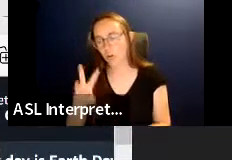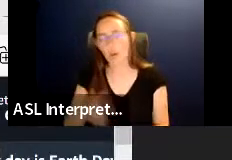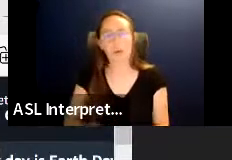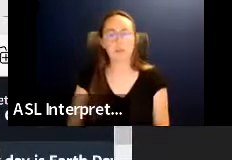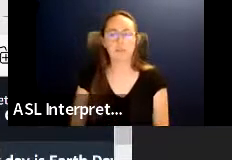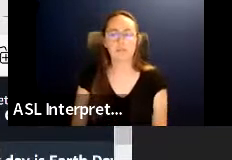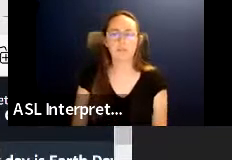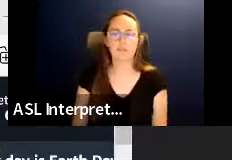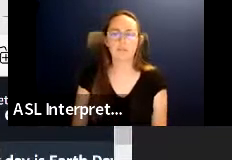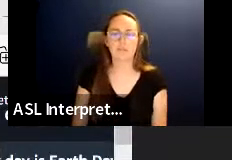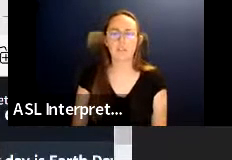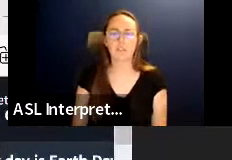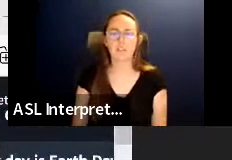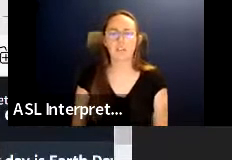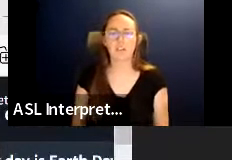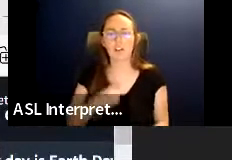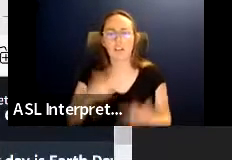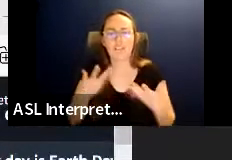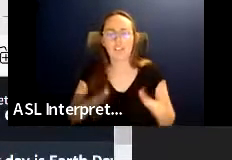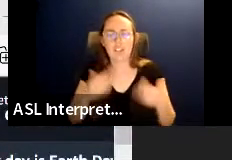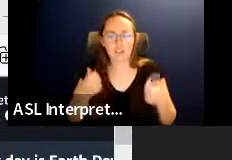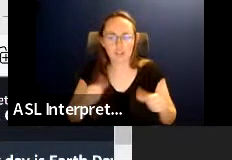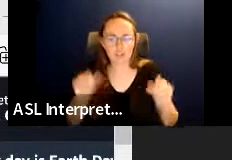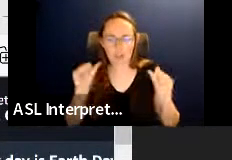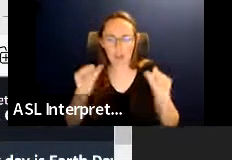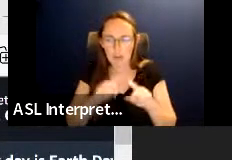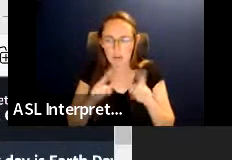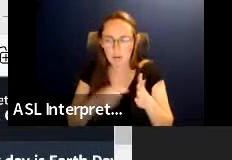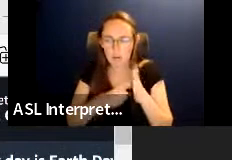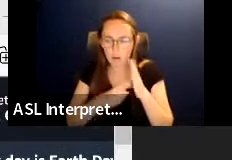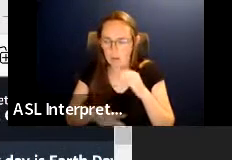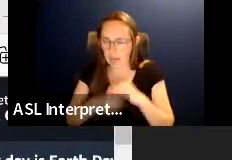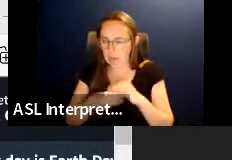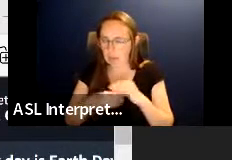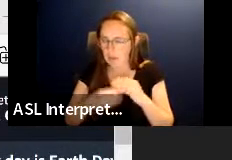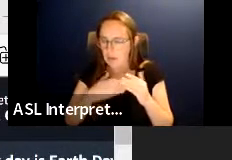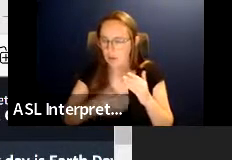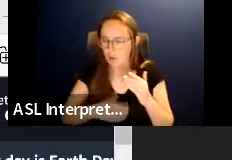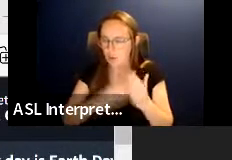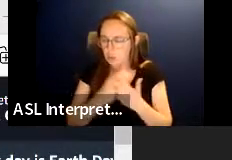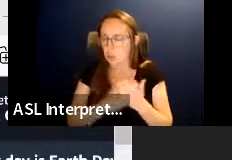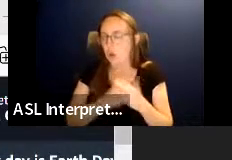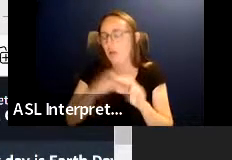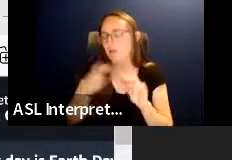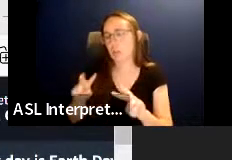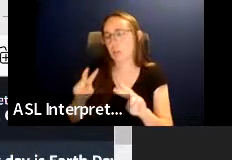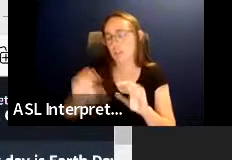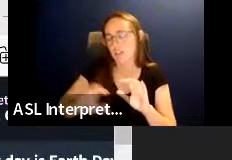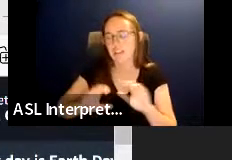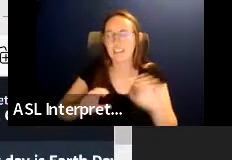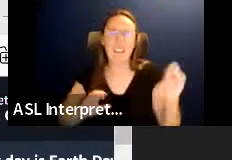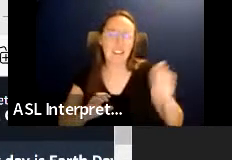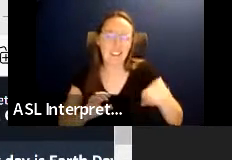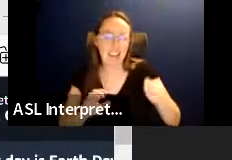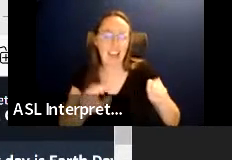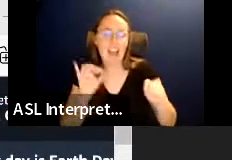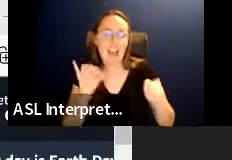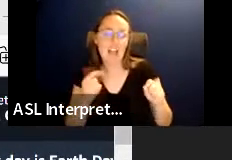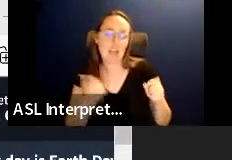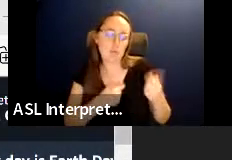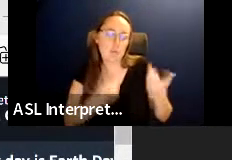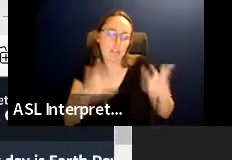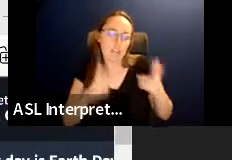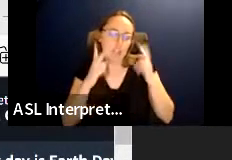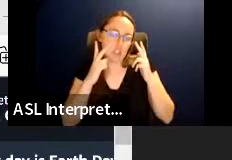I tried to buy, but had to add it to my wish list. I'm just looking at the chat. Yeah, that's where we learned to do the see all